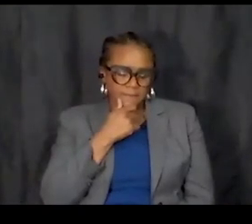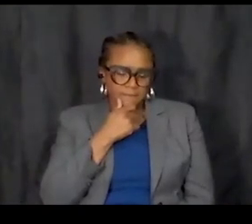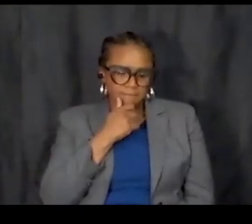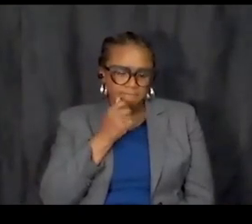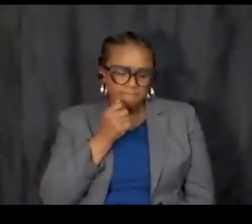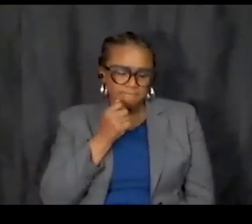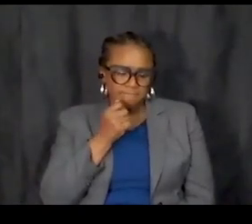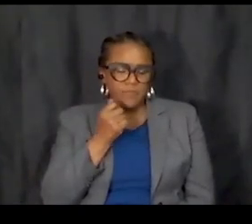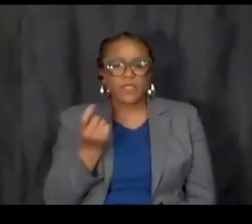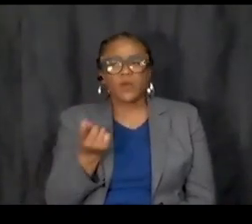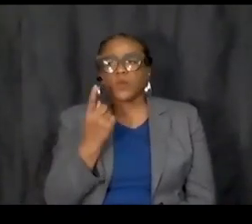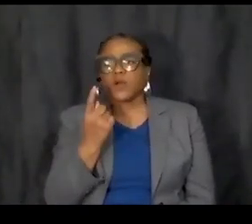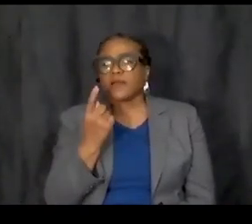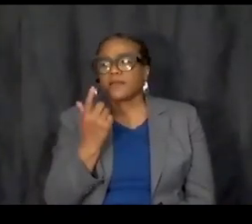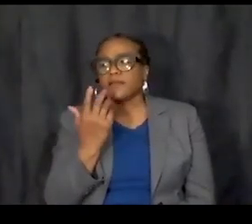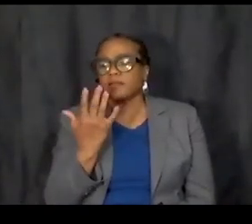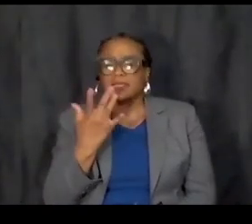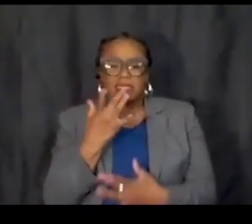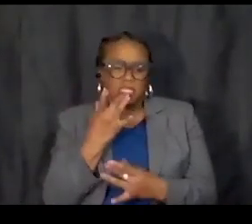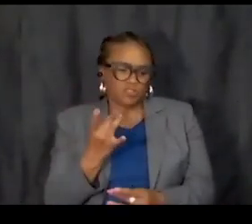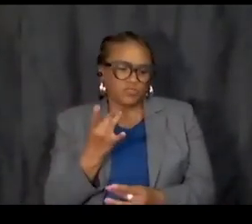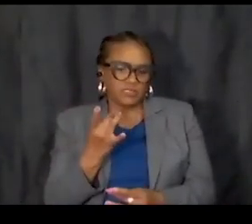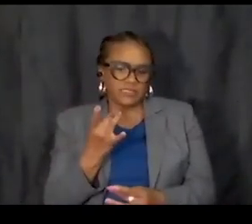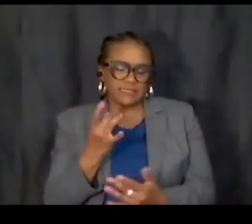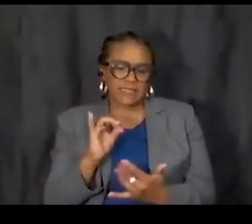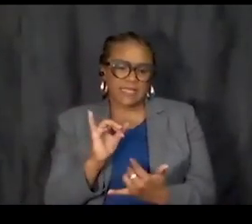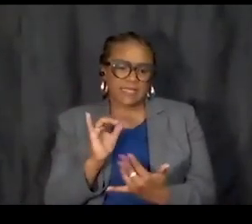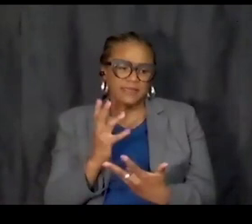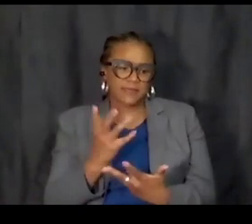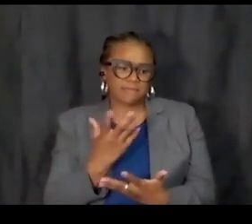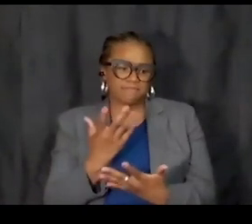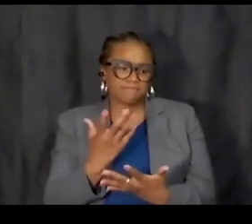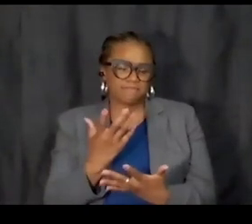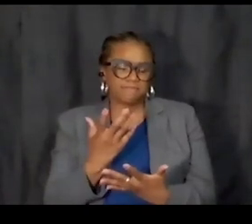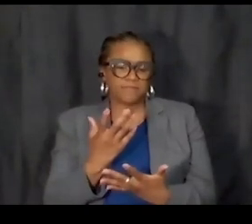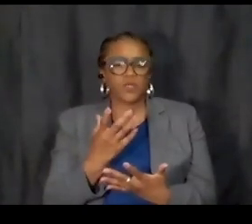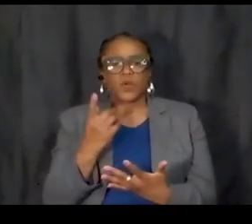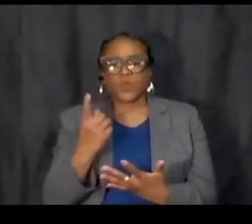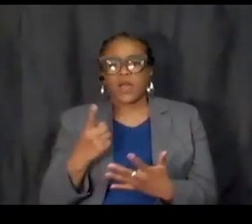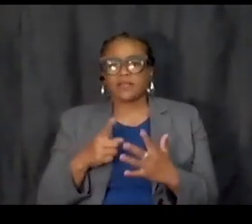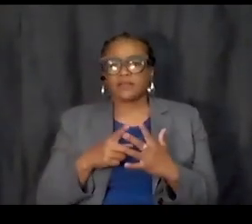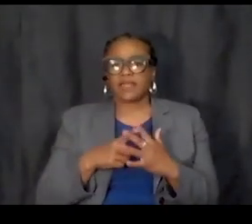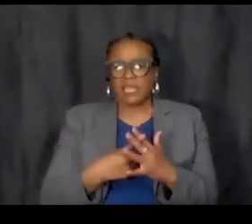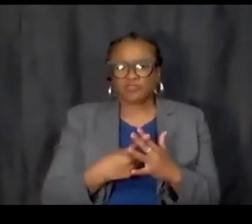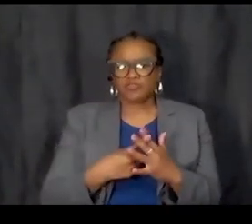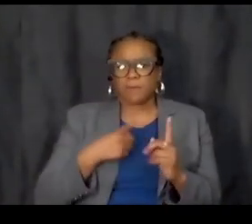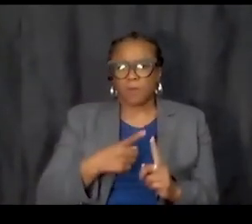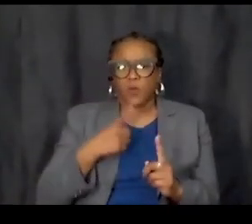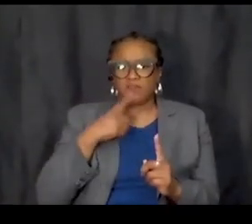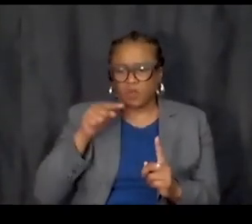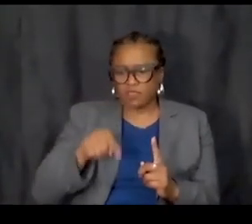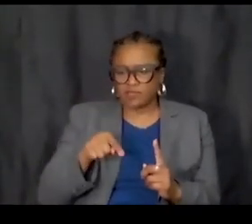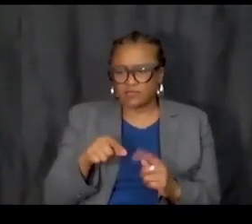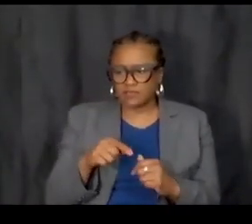interesting, I suppose, kind of entry points in this and thinking about specifically my kind of